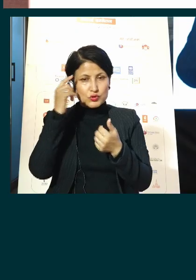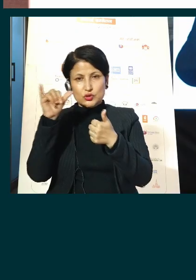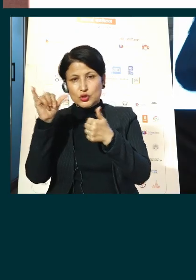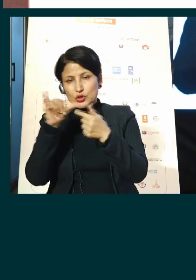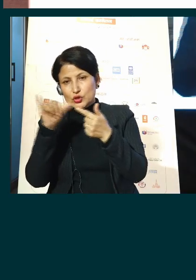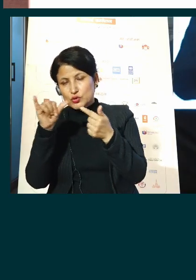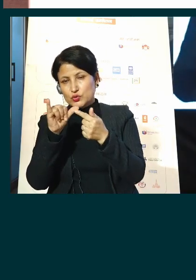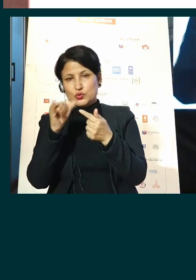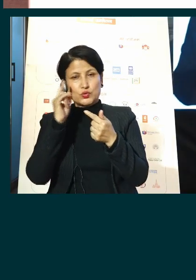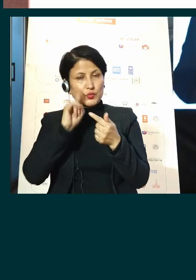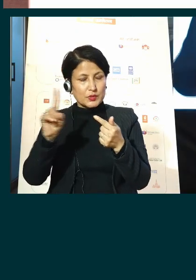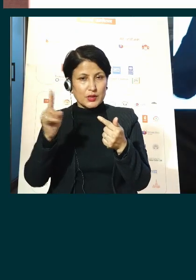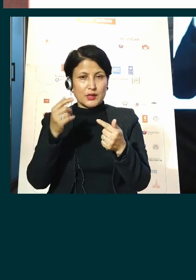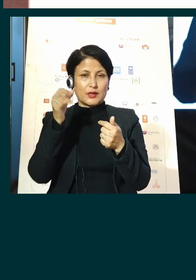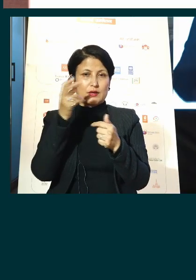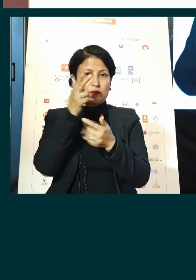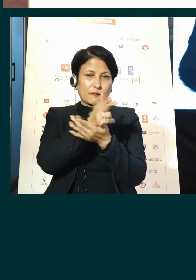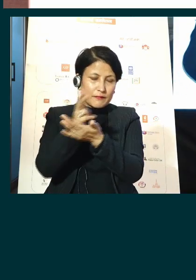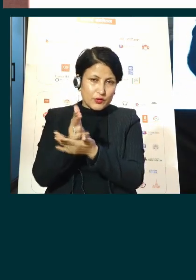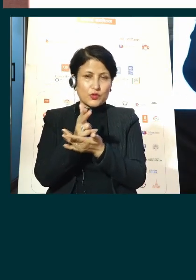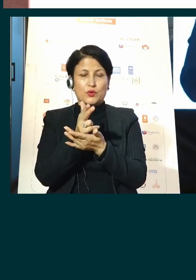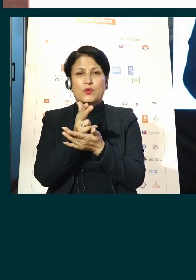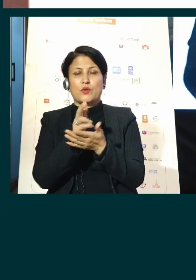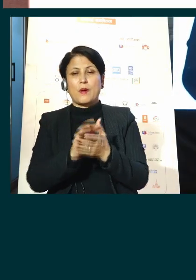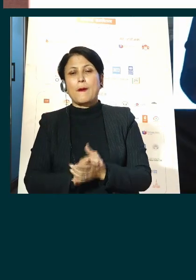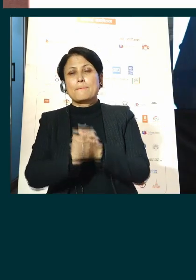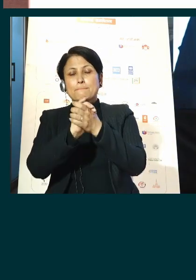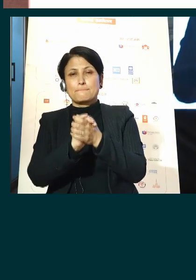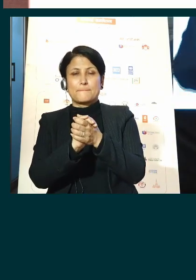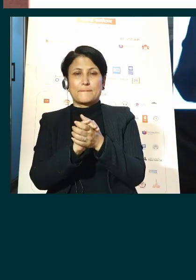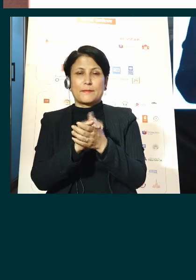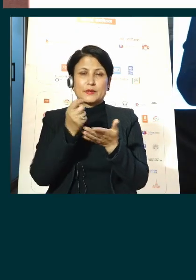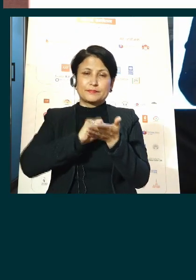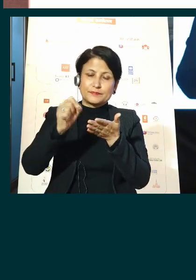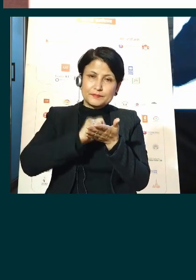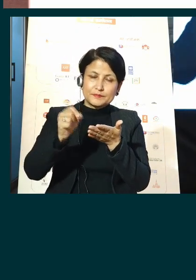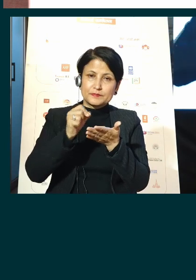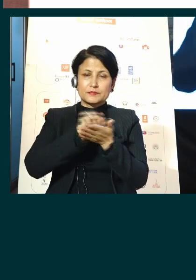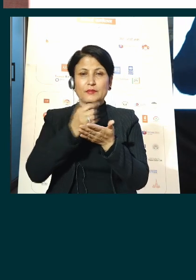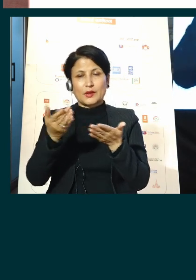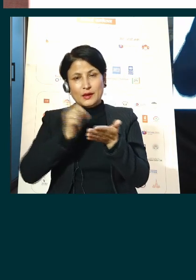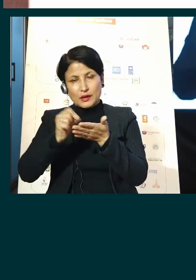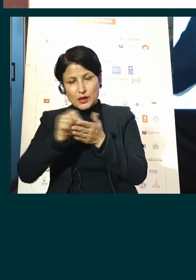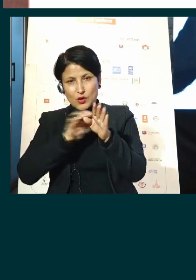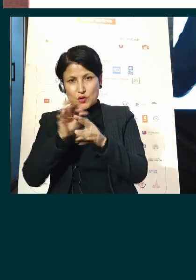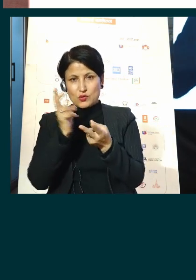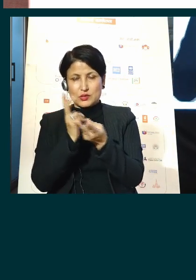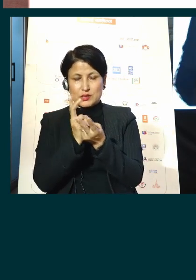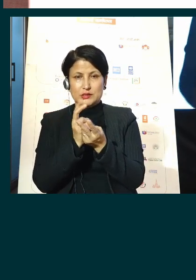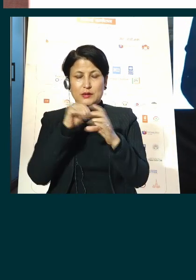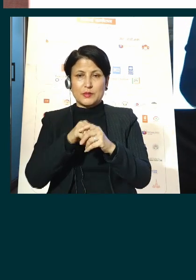to peer-reviewed published literature, but also programmatic reports, which I think is something that I'm hearing a lot, is that academia